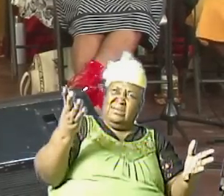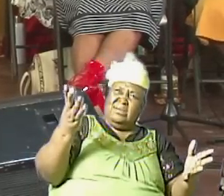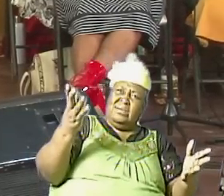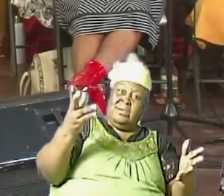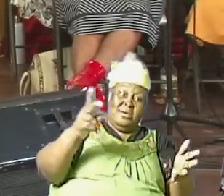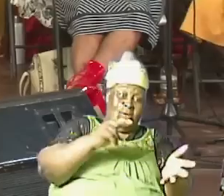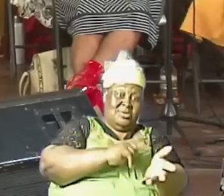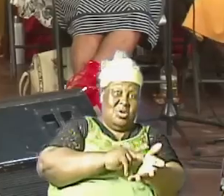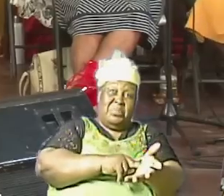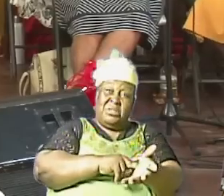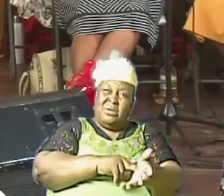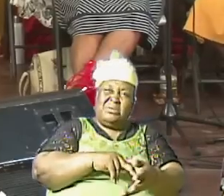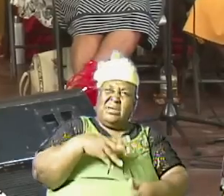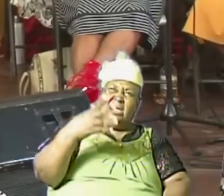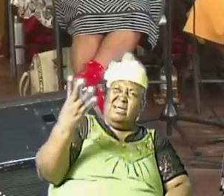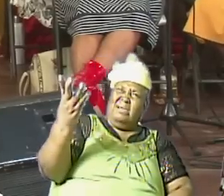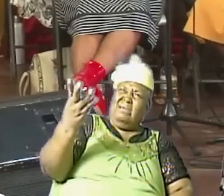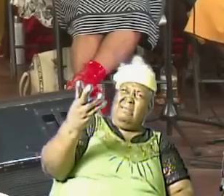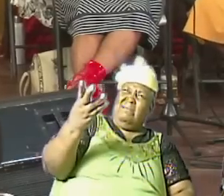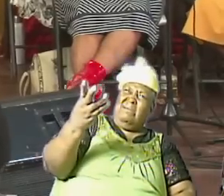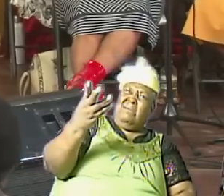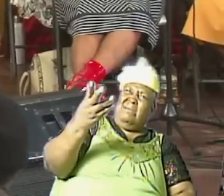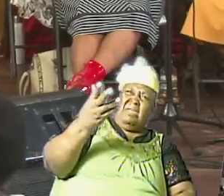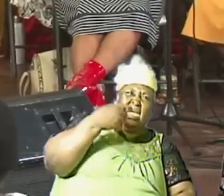So Peter was puzzled.